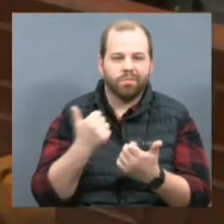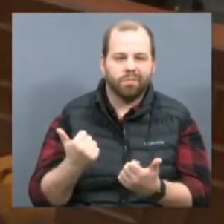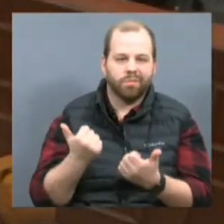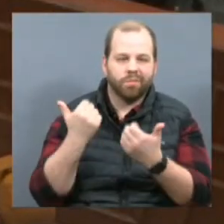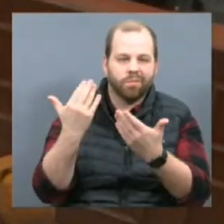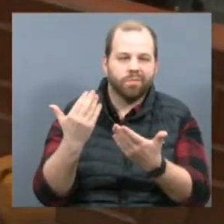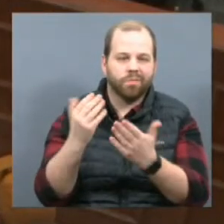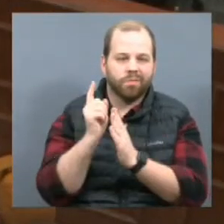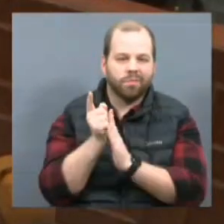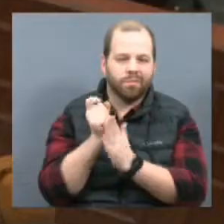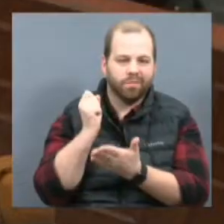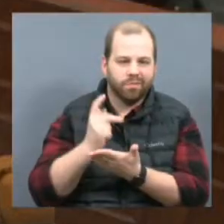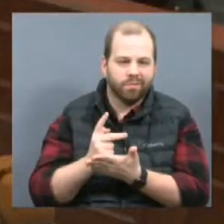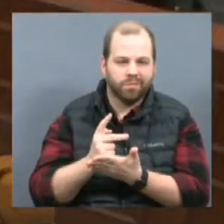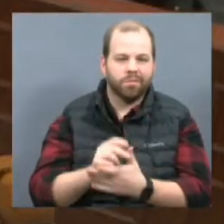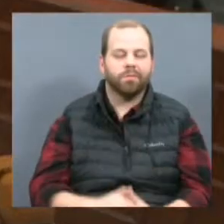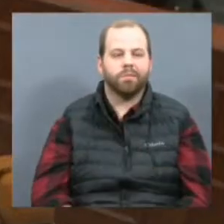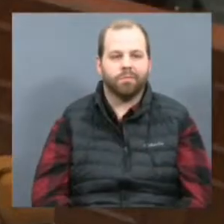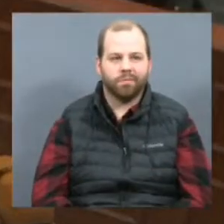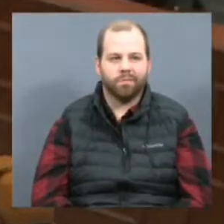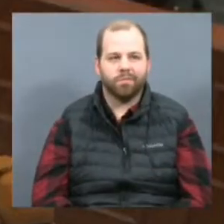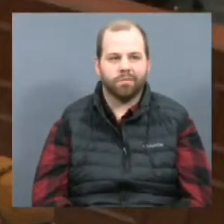approval of the minutes.